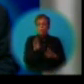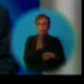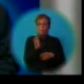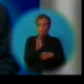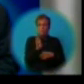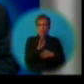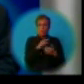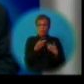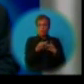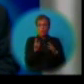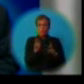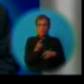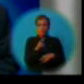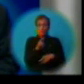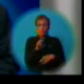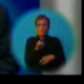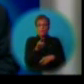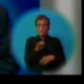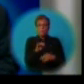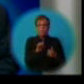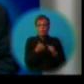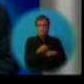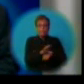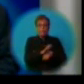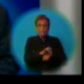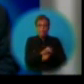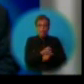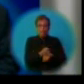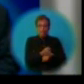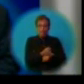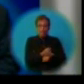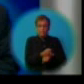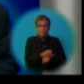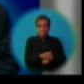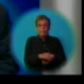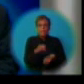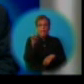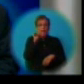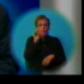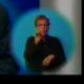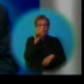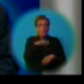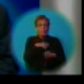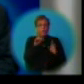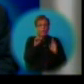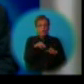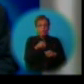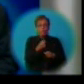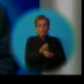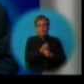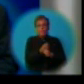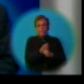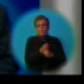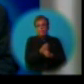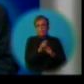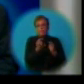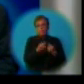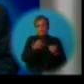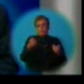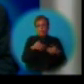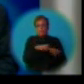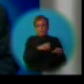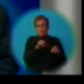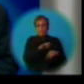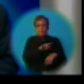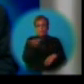the regional rugby tournament in Cayman Islands against the hosts. CBC's Anne-Marie Burke was able to catch up to the team before they left